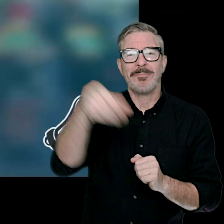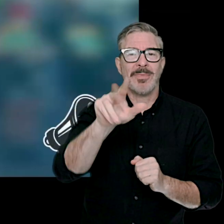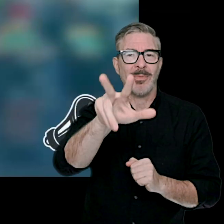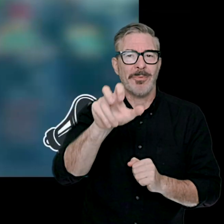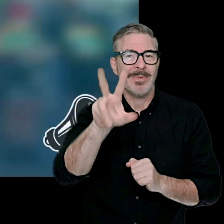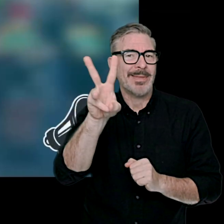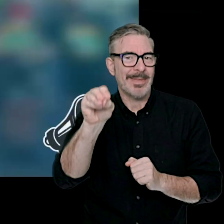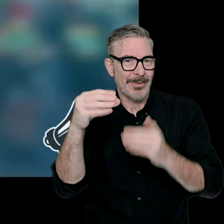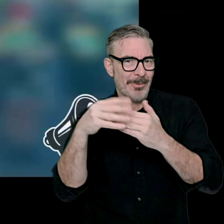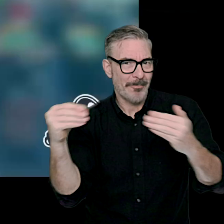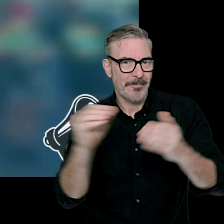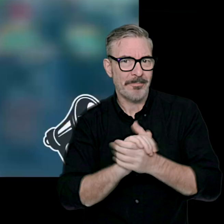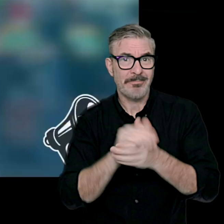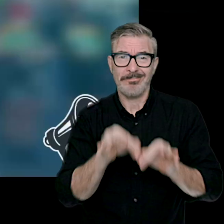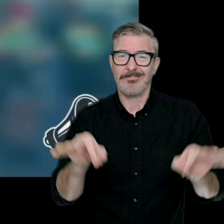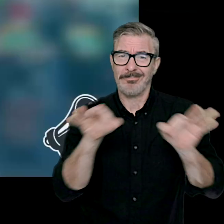of $360.